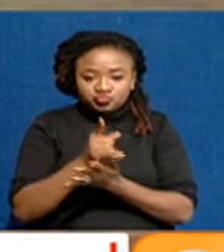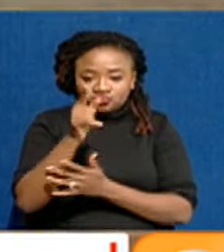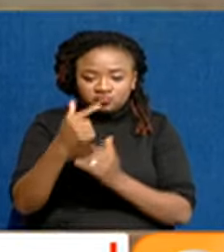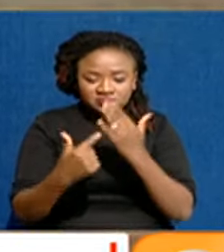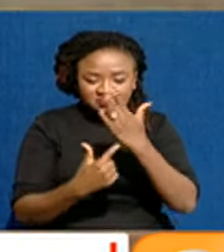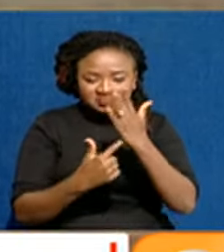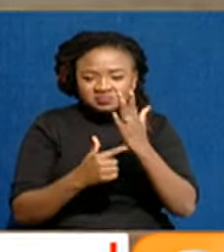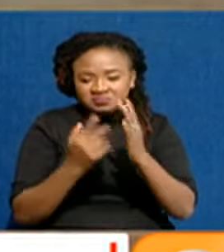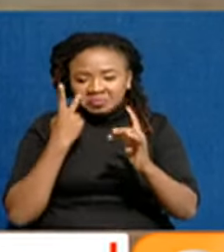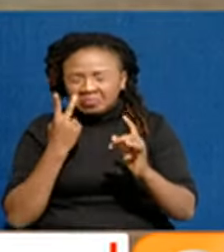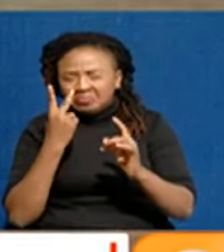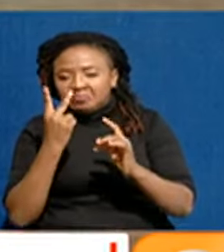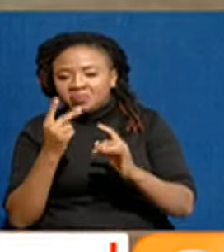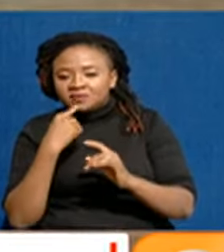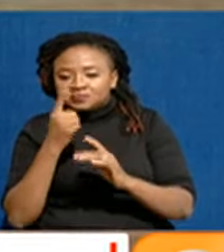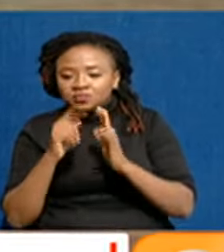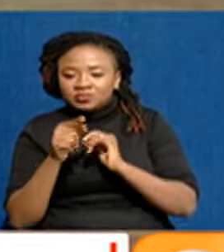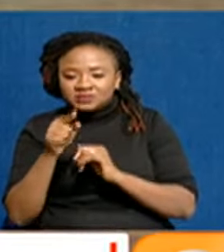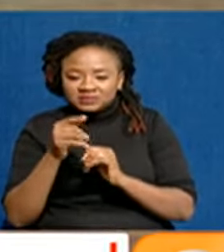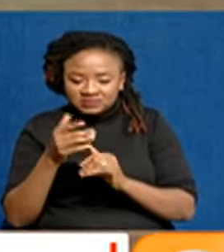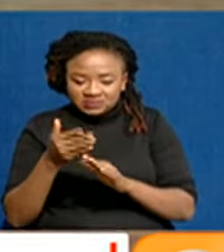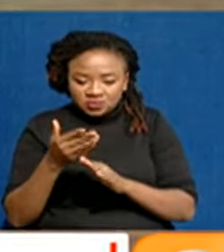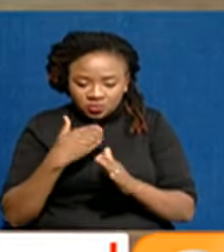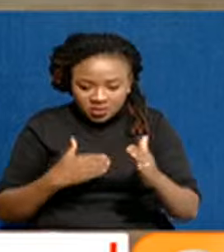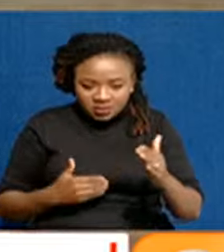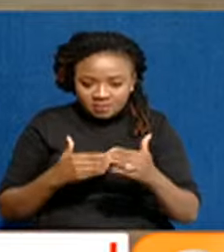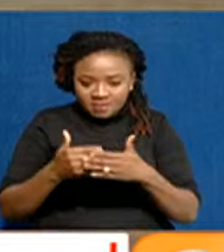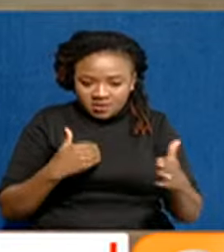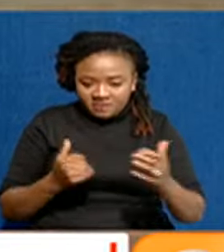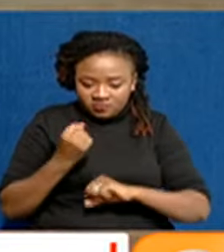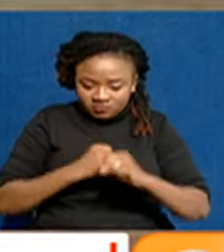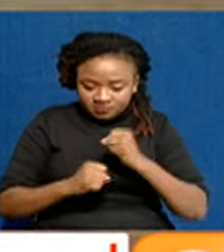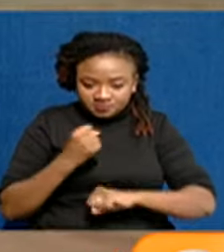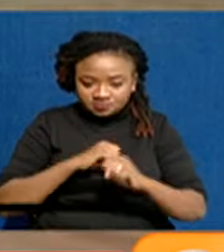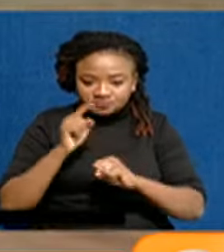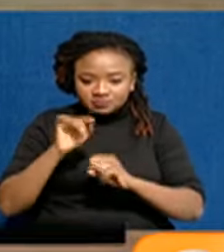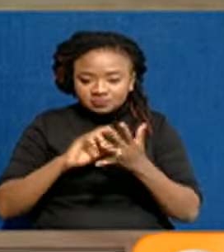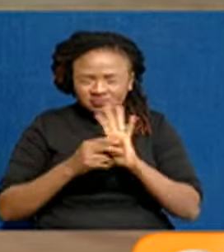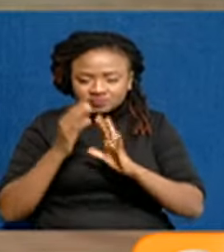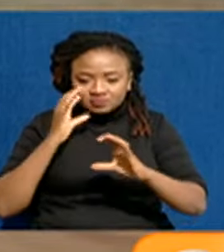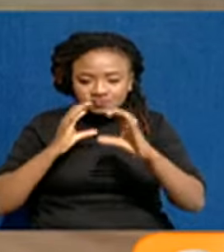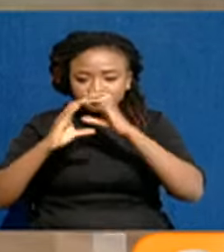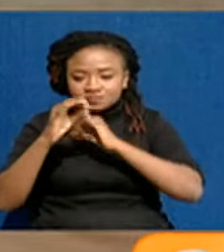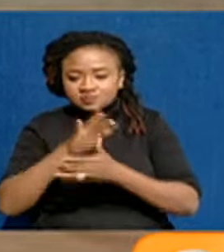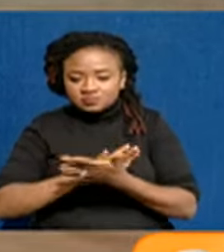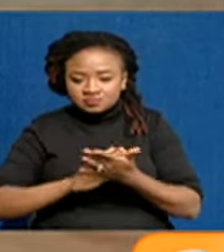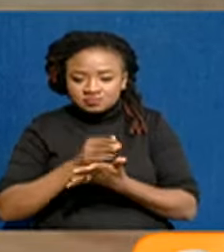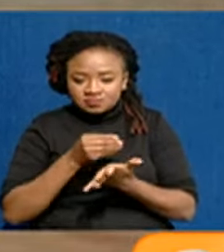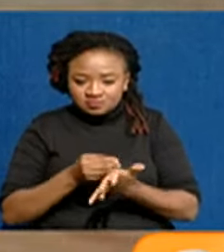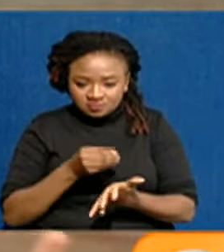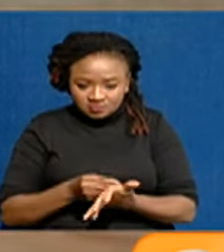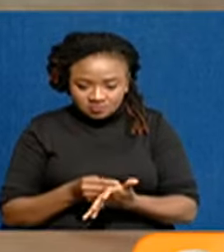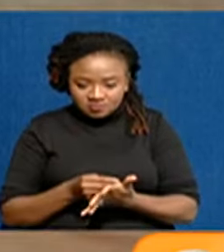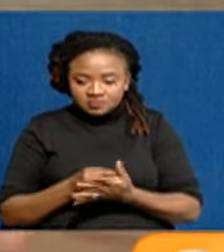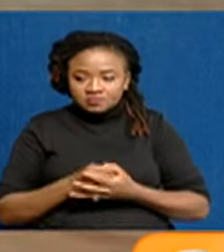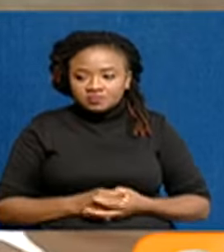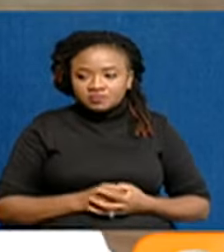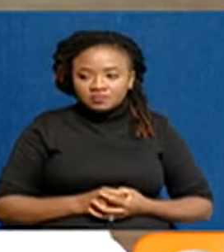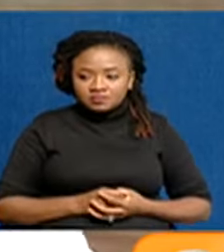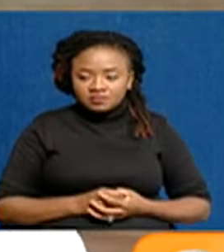technical sides, we normally call it anticipatory action. Yeah. And we call it focus-based financing. What you're talking about is focus-based